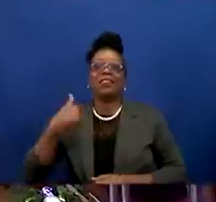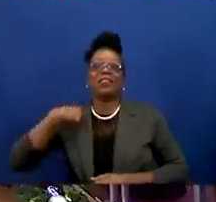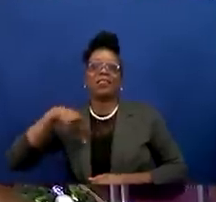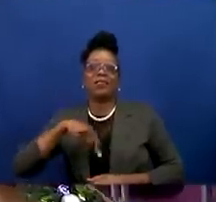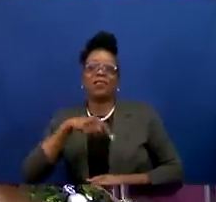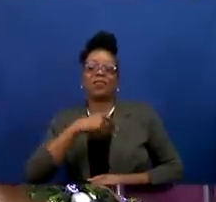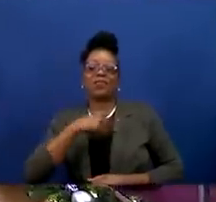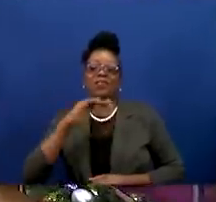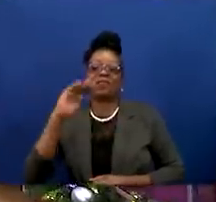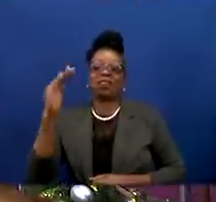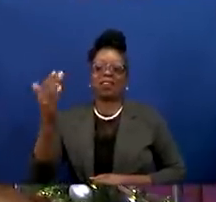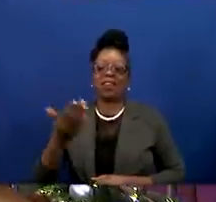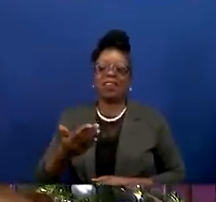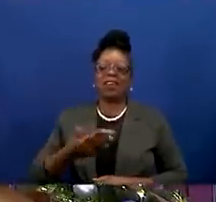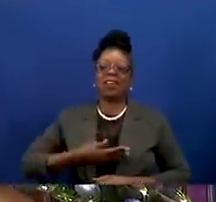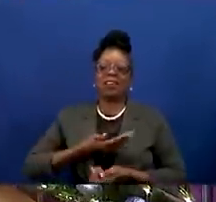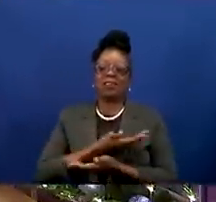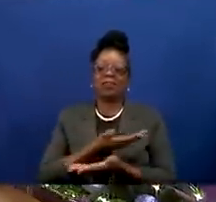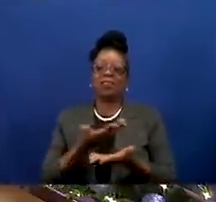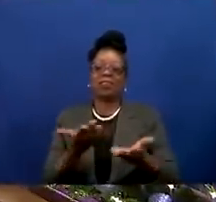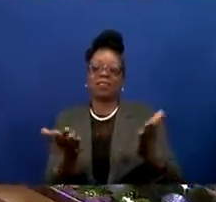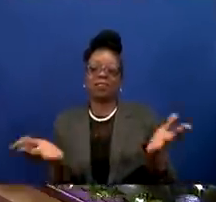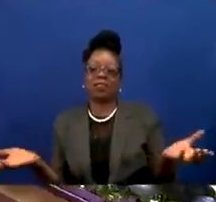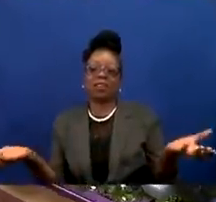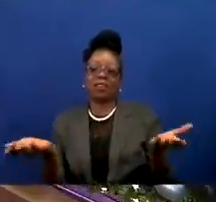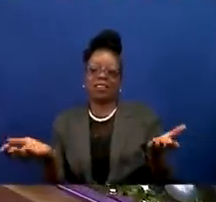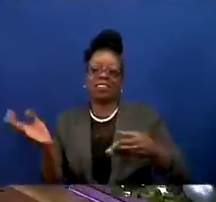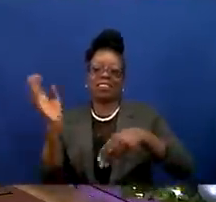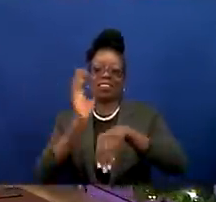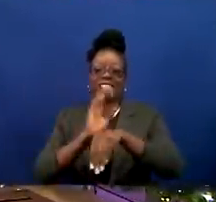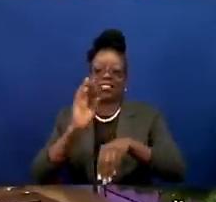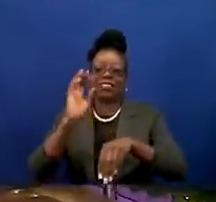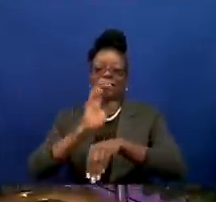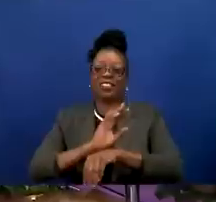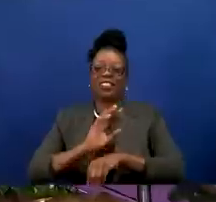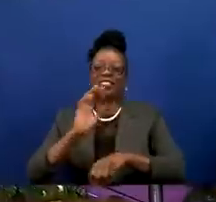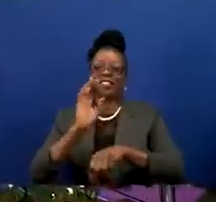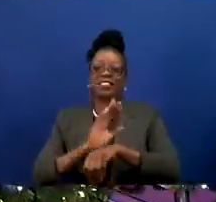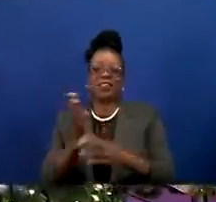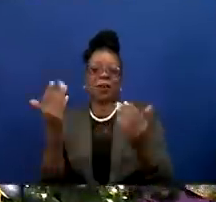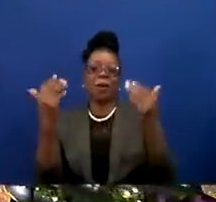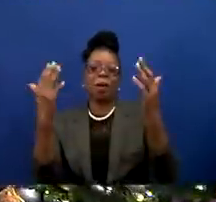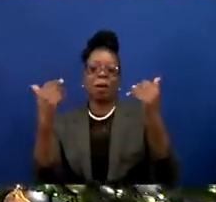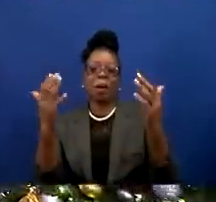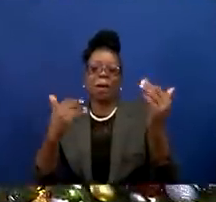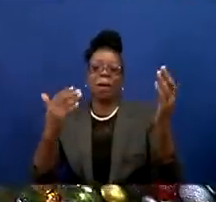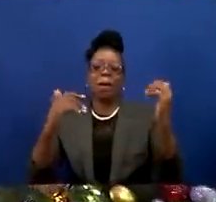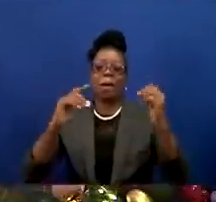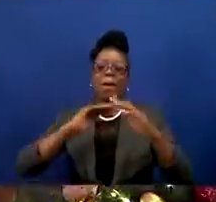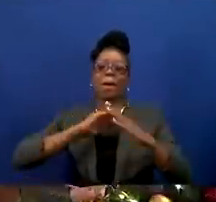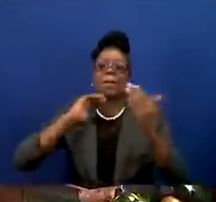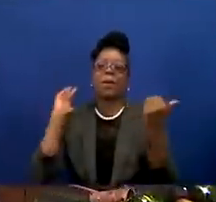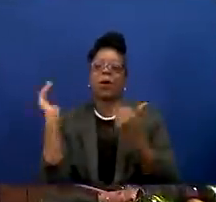we welcome you to the Avenue. Come on, everybody,